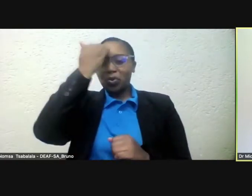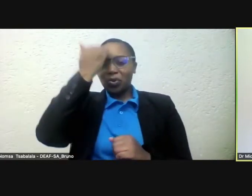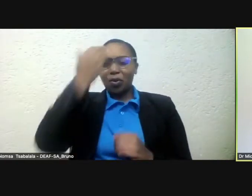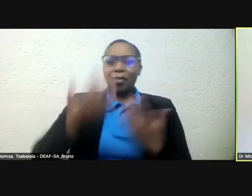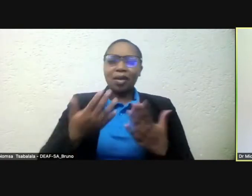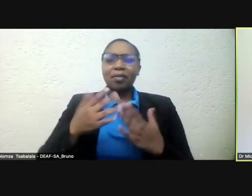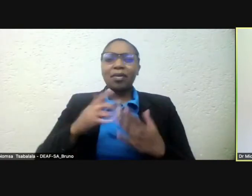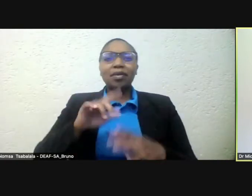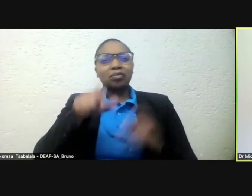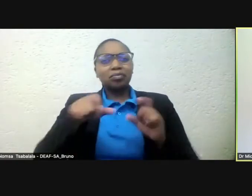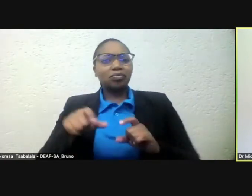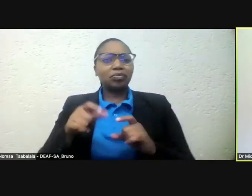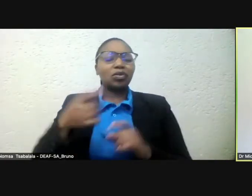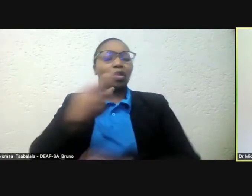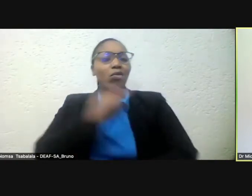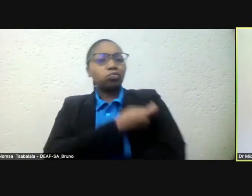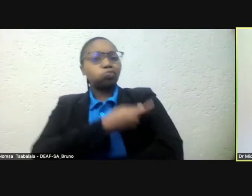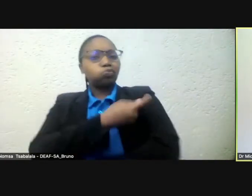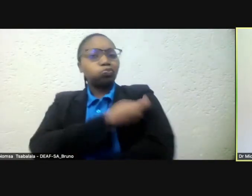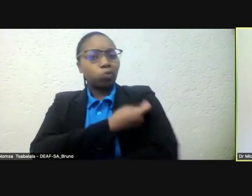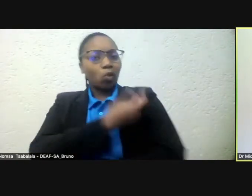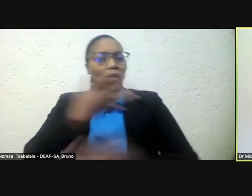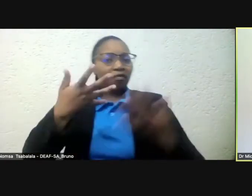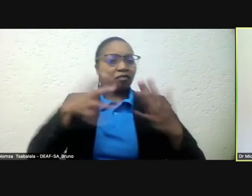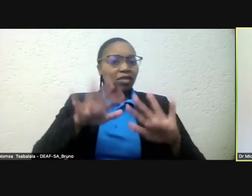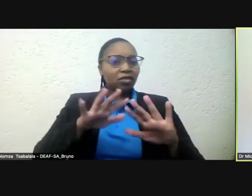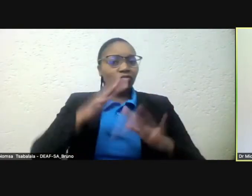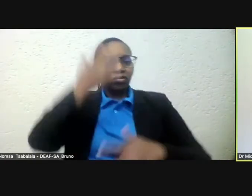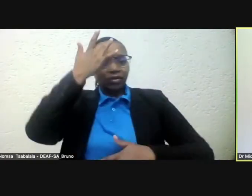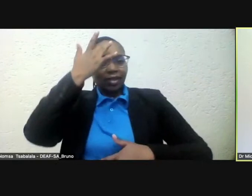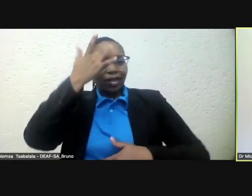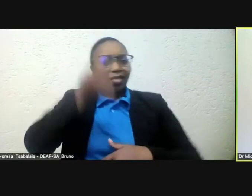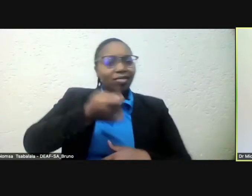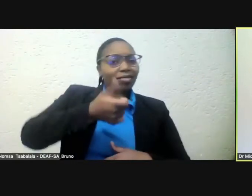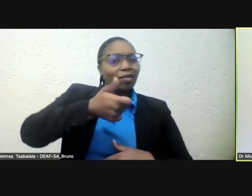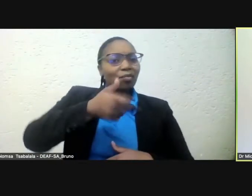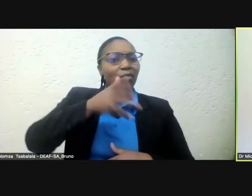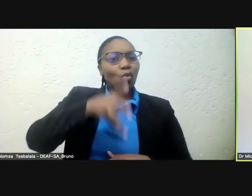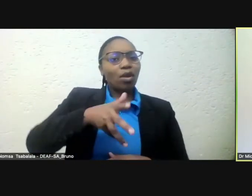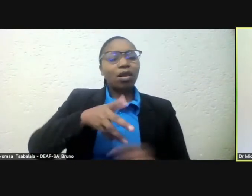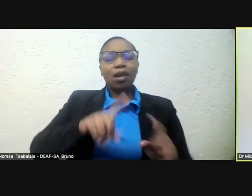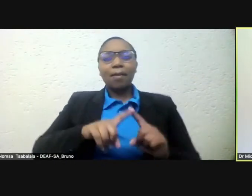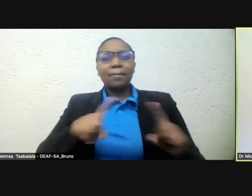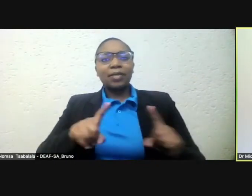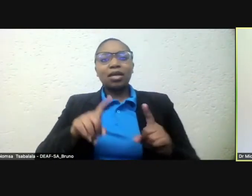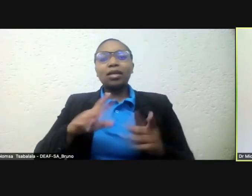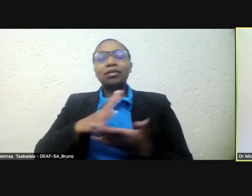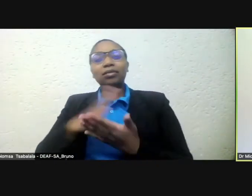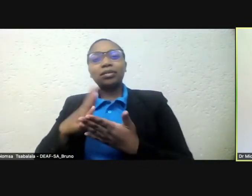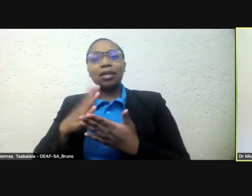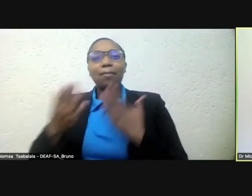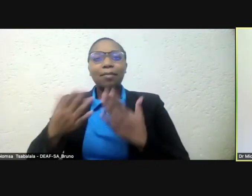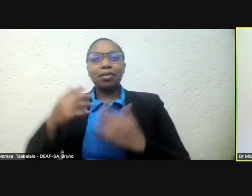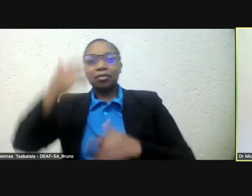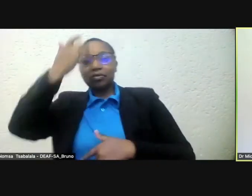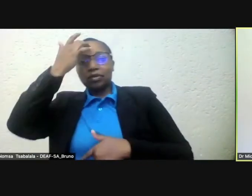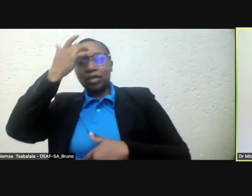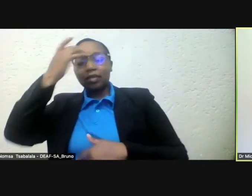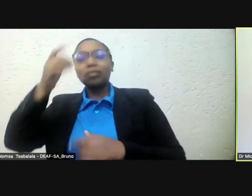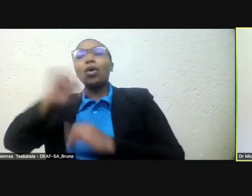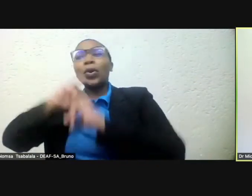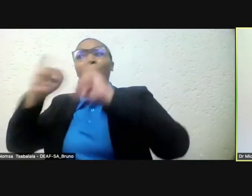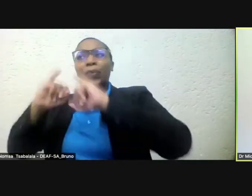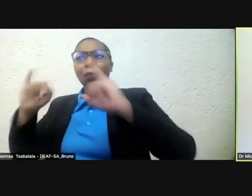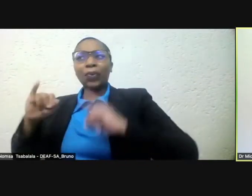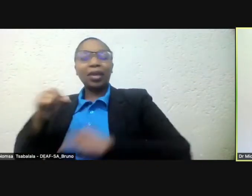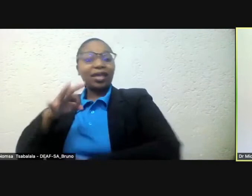the vaccinated. And so it's more likely that we would be having the more severe disease outcomes in the unvaccinated.